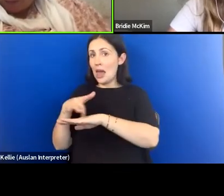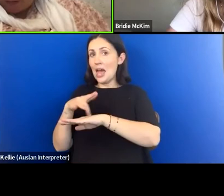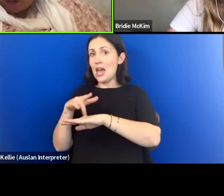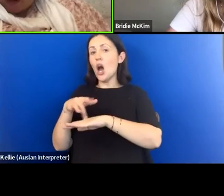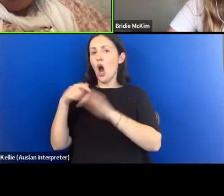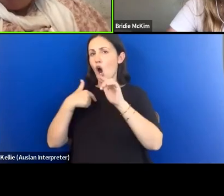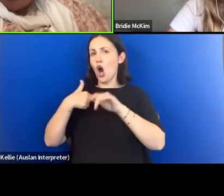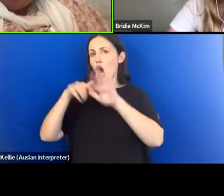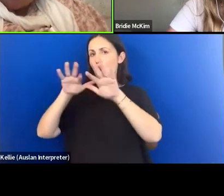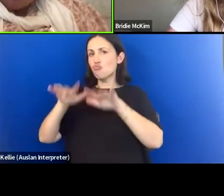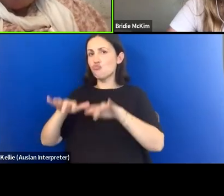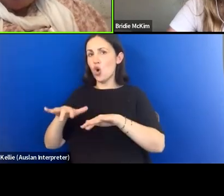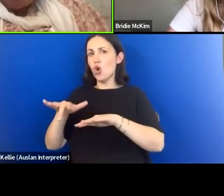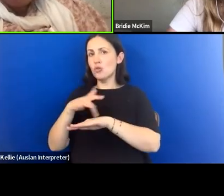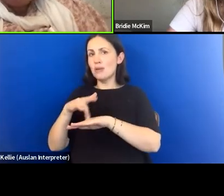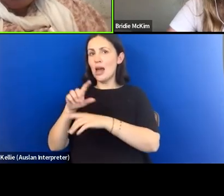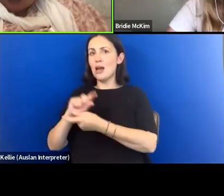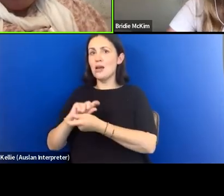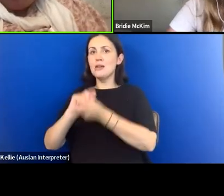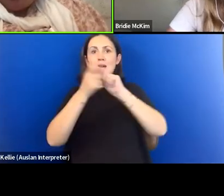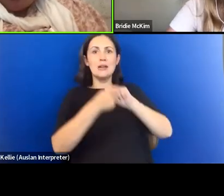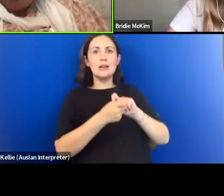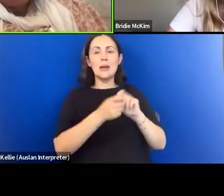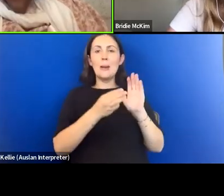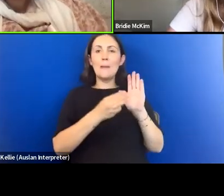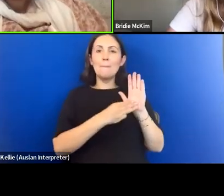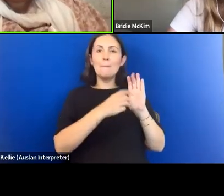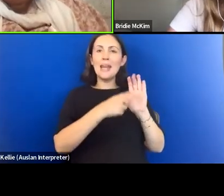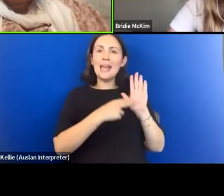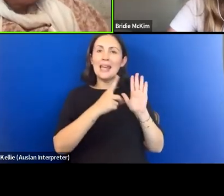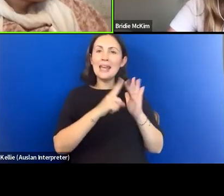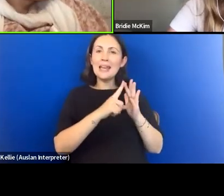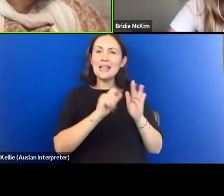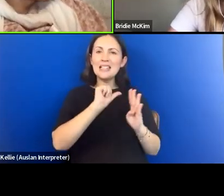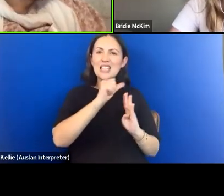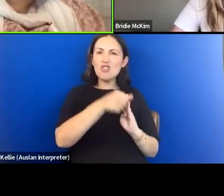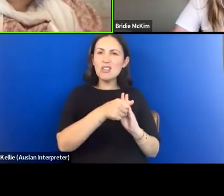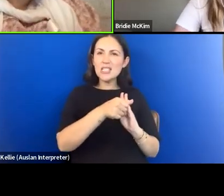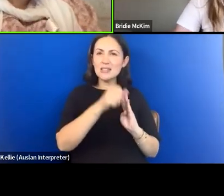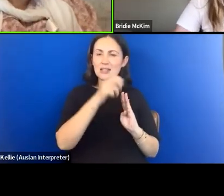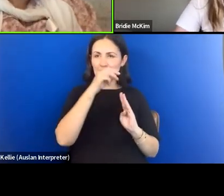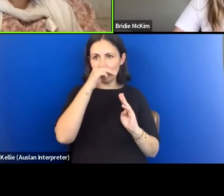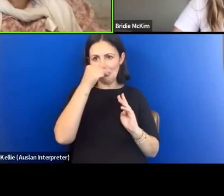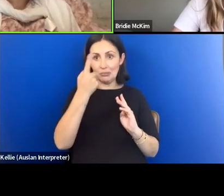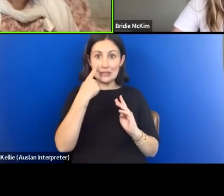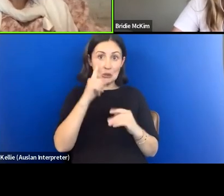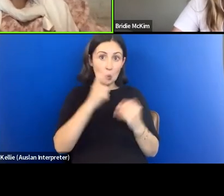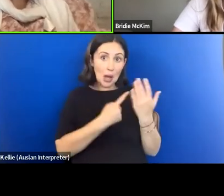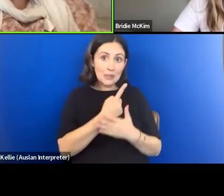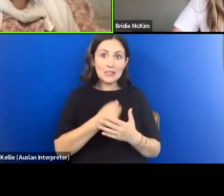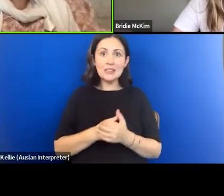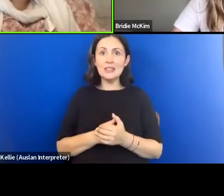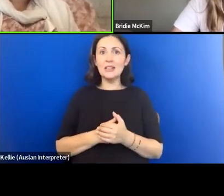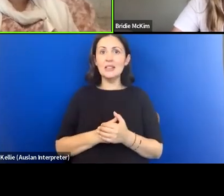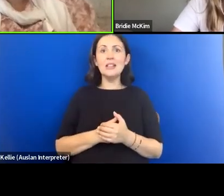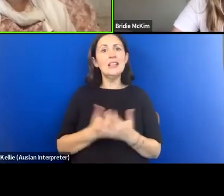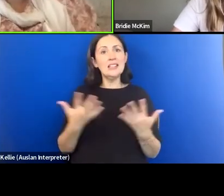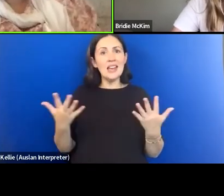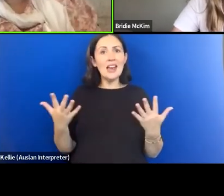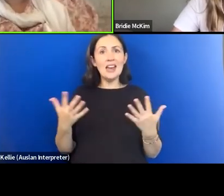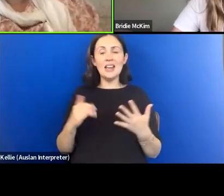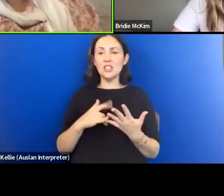of mini series type thing. And I'll see where that goes. But that's